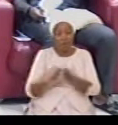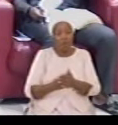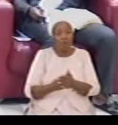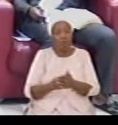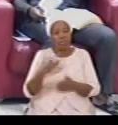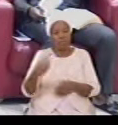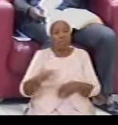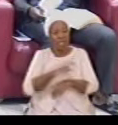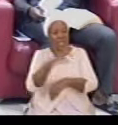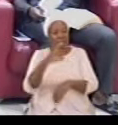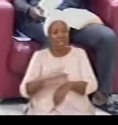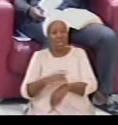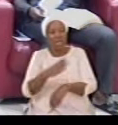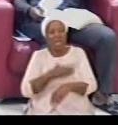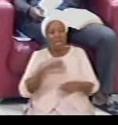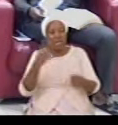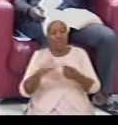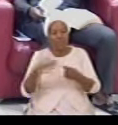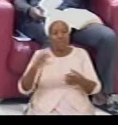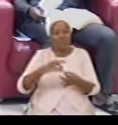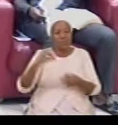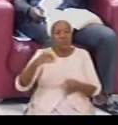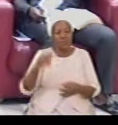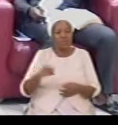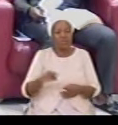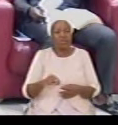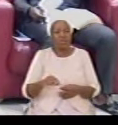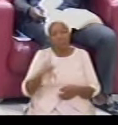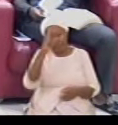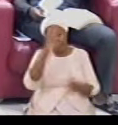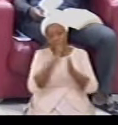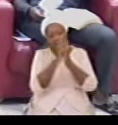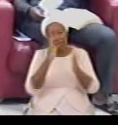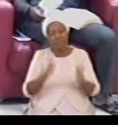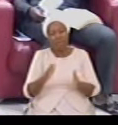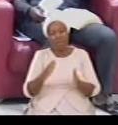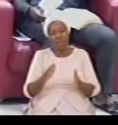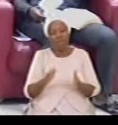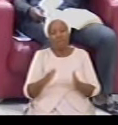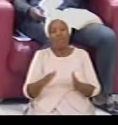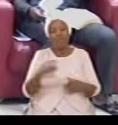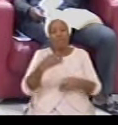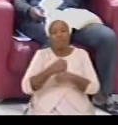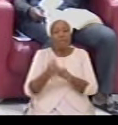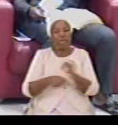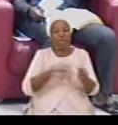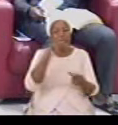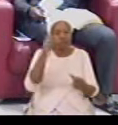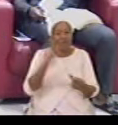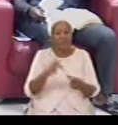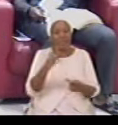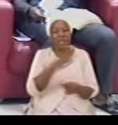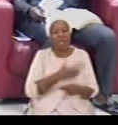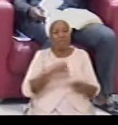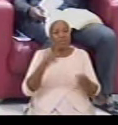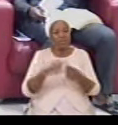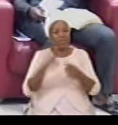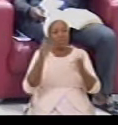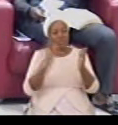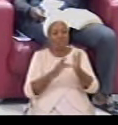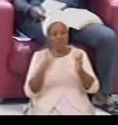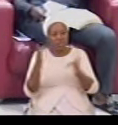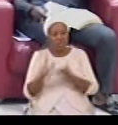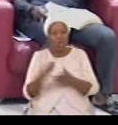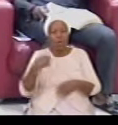earth, and to the spirits of just men made perfect, and to Jesus. We